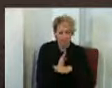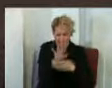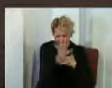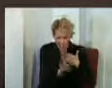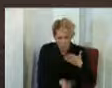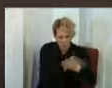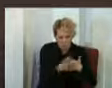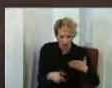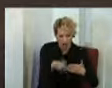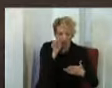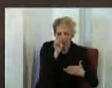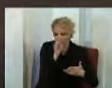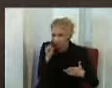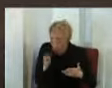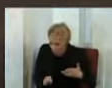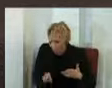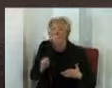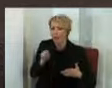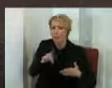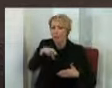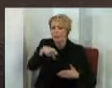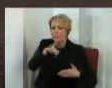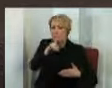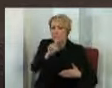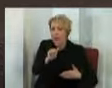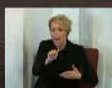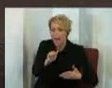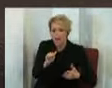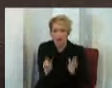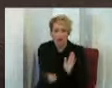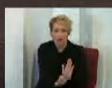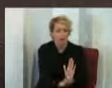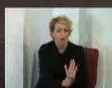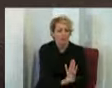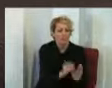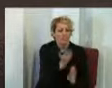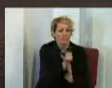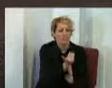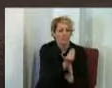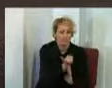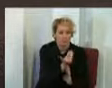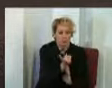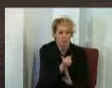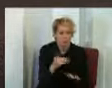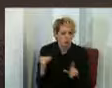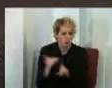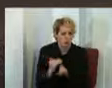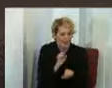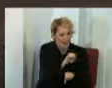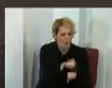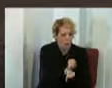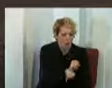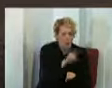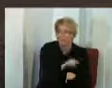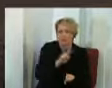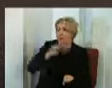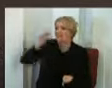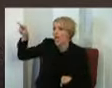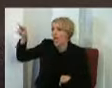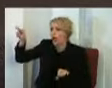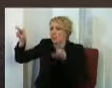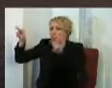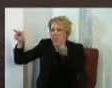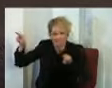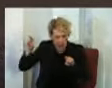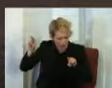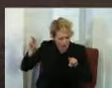schedule. Not only do we have PDAs now that go off 15 minutes before an appointment to remind you that you should have been there, and you're still